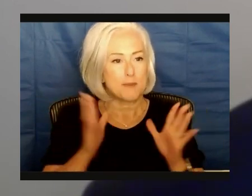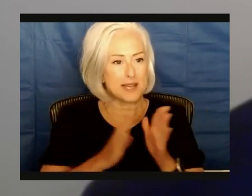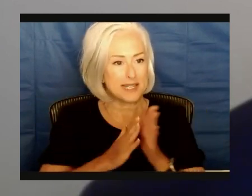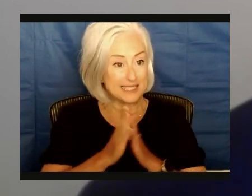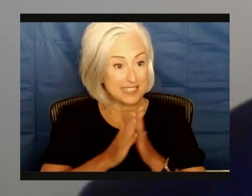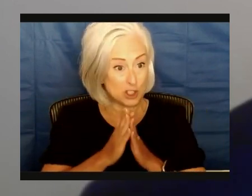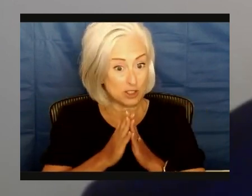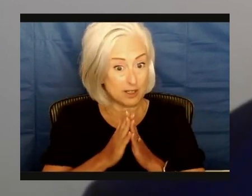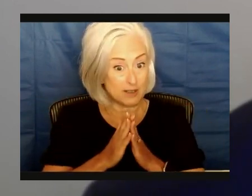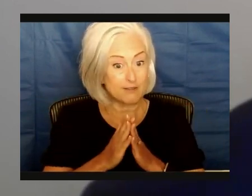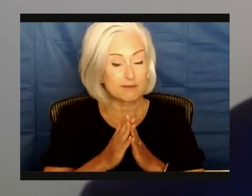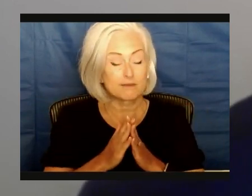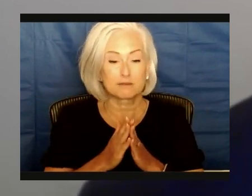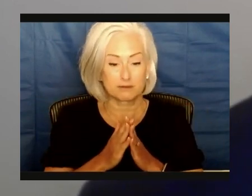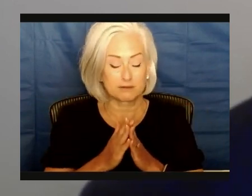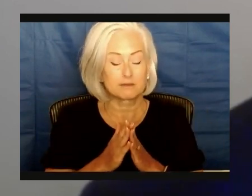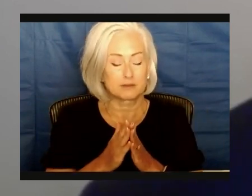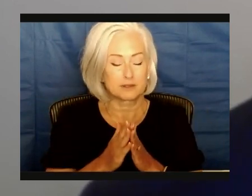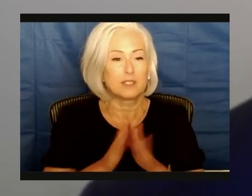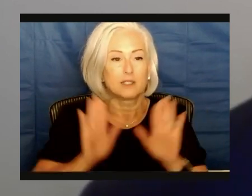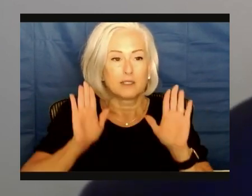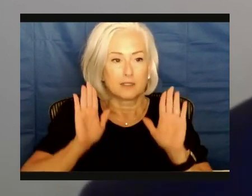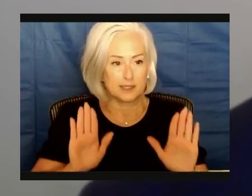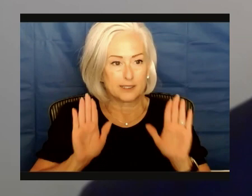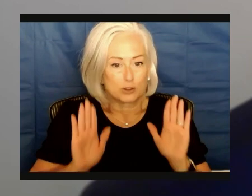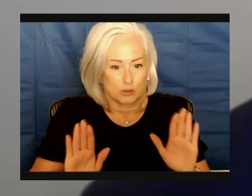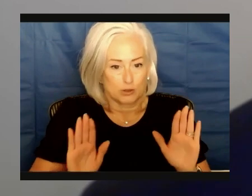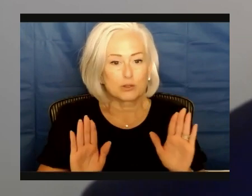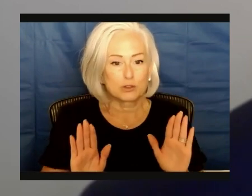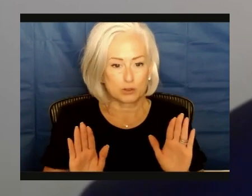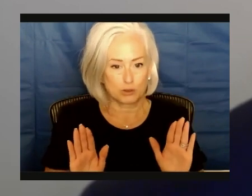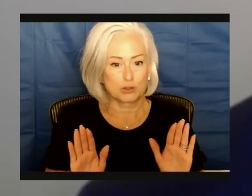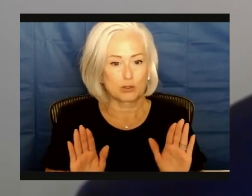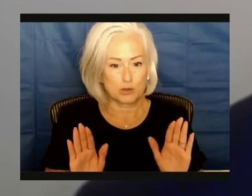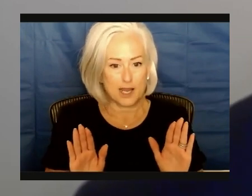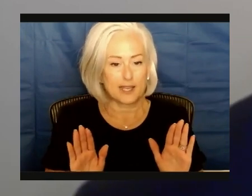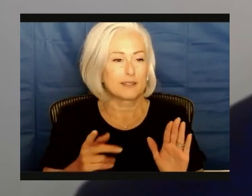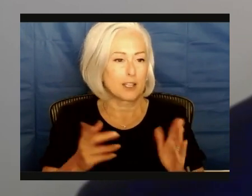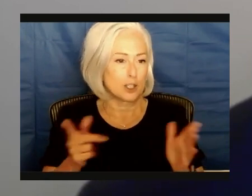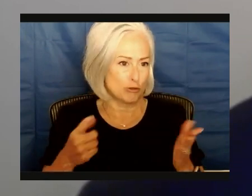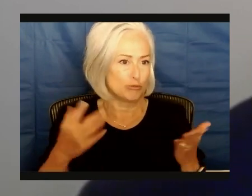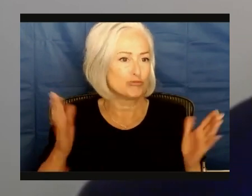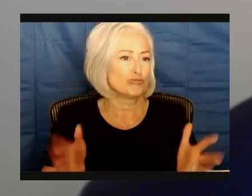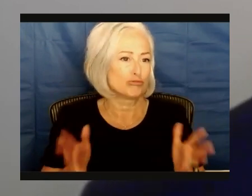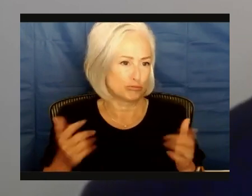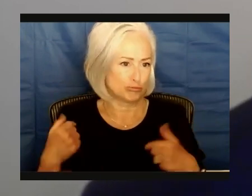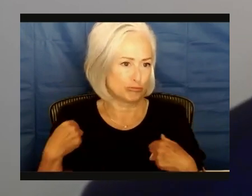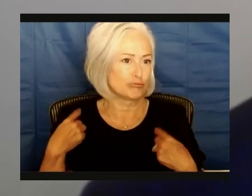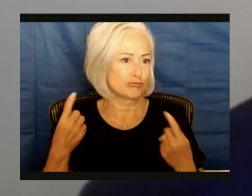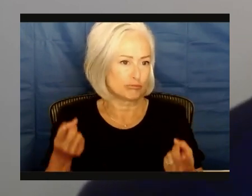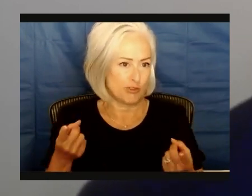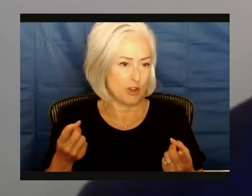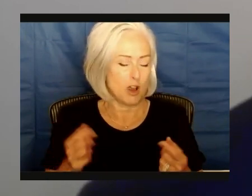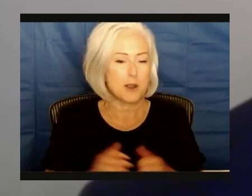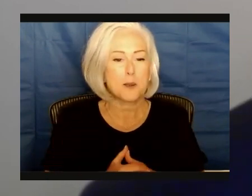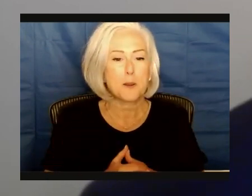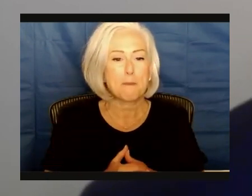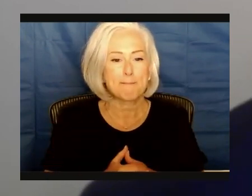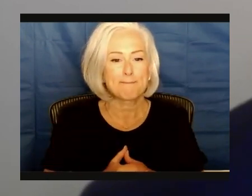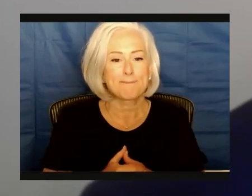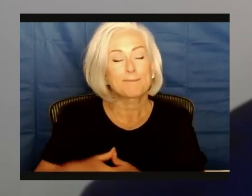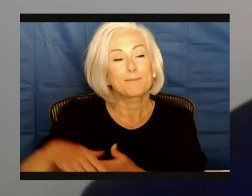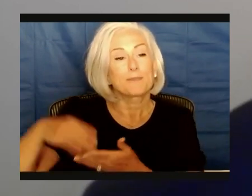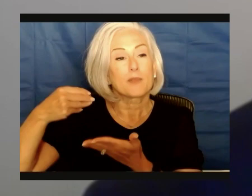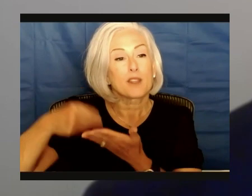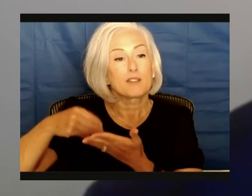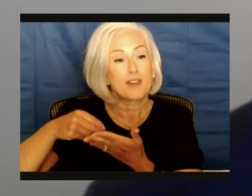very great initiative, as has been highlighted already. And generally in financing global health programs, there are